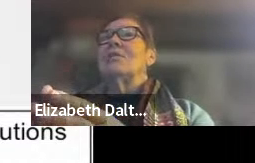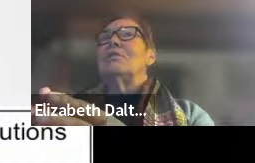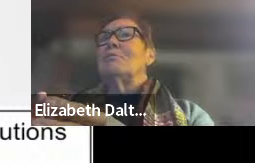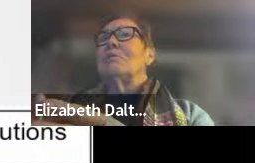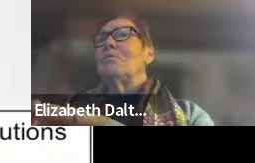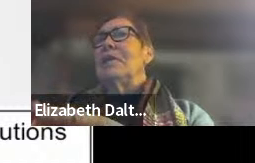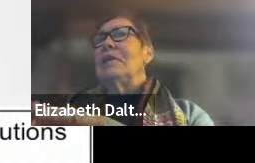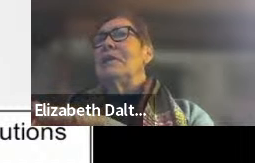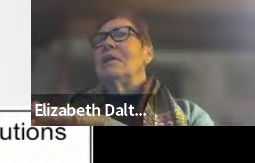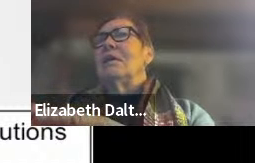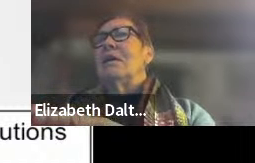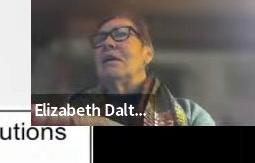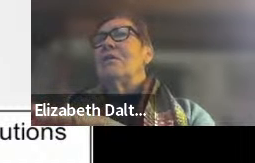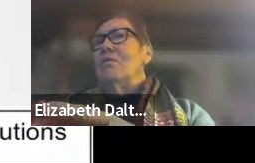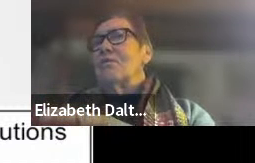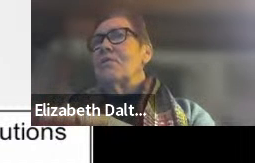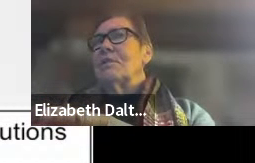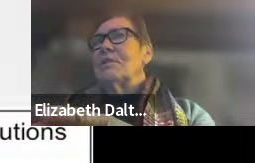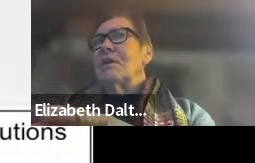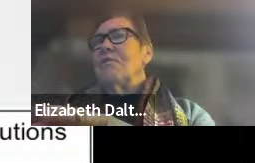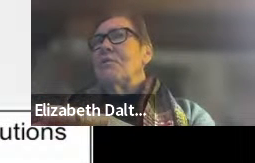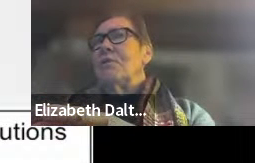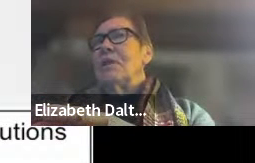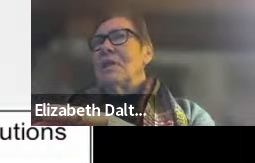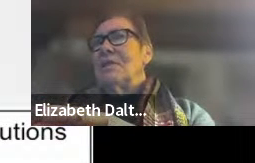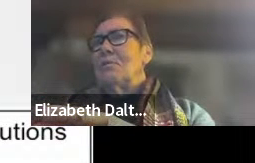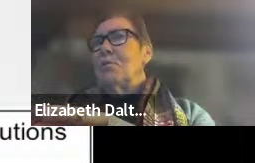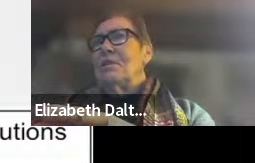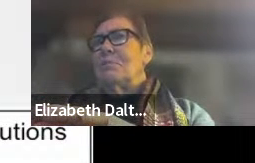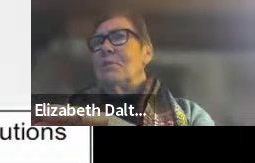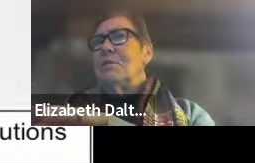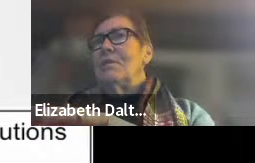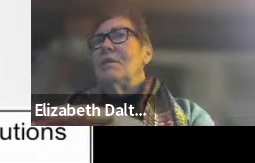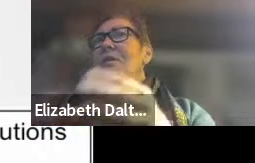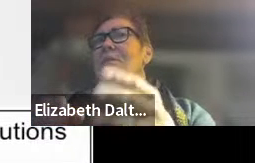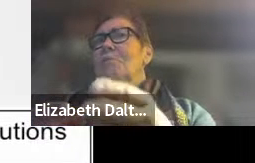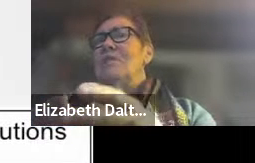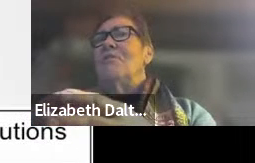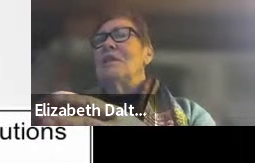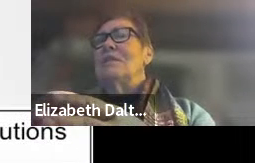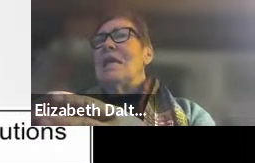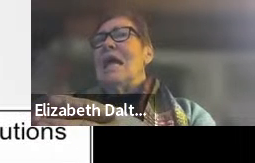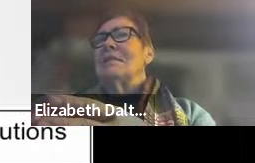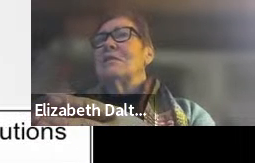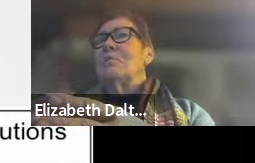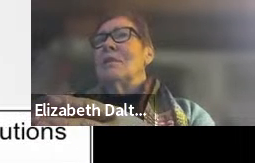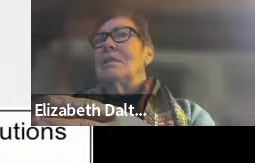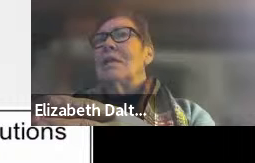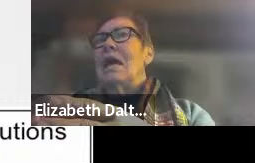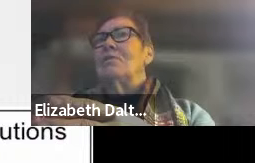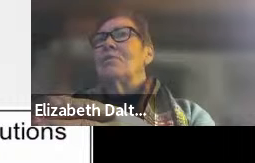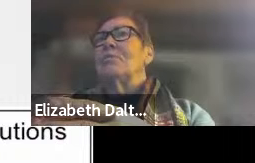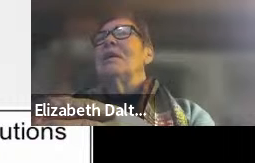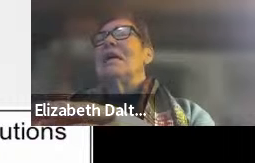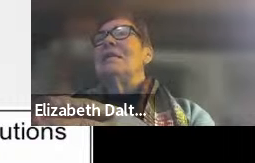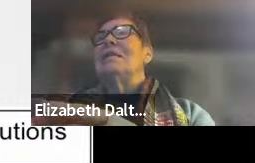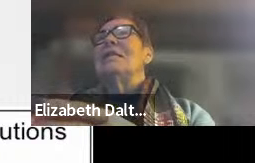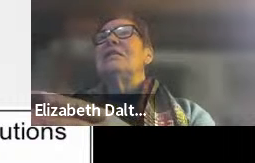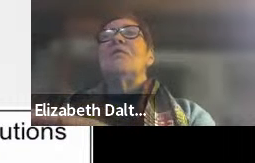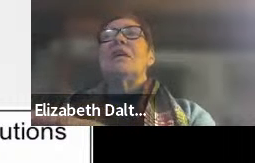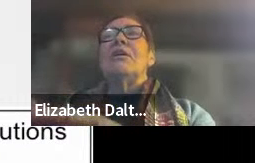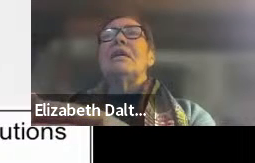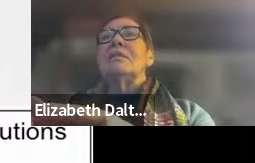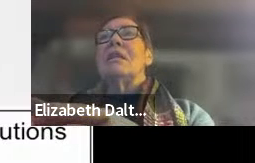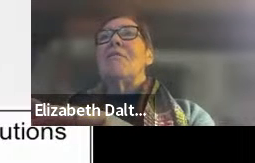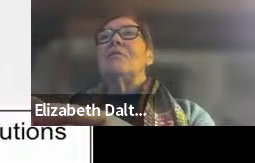those connections between a universal design for learning and its principles, specific tasks within the classroom, and